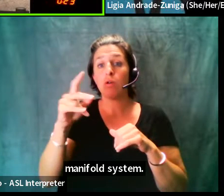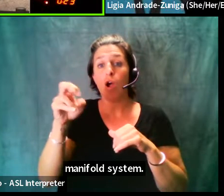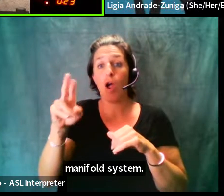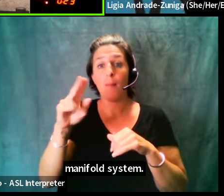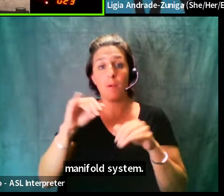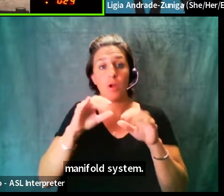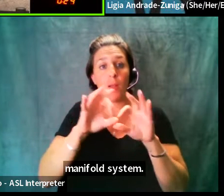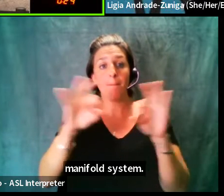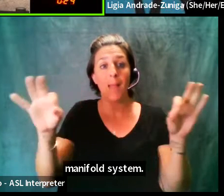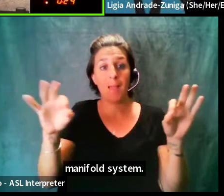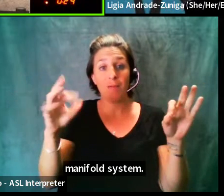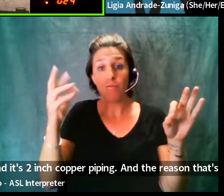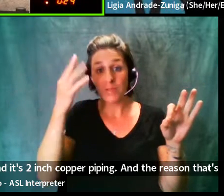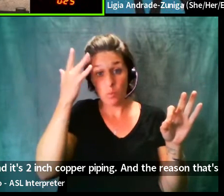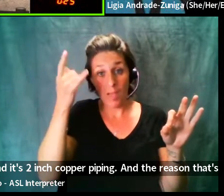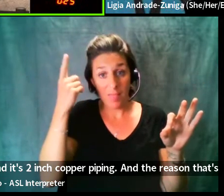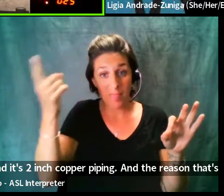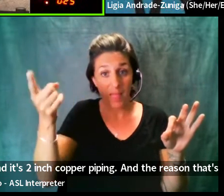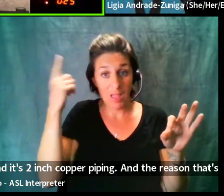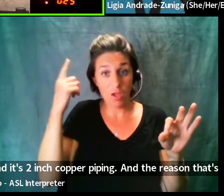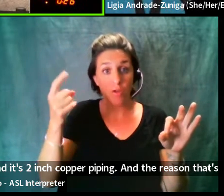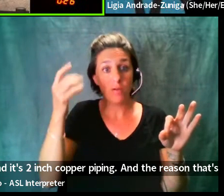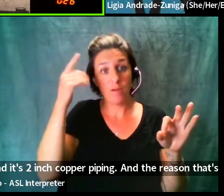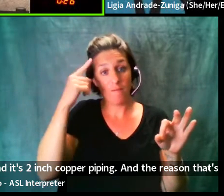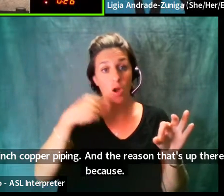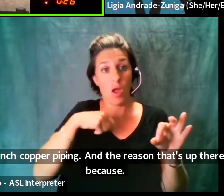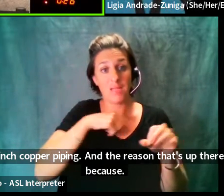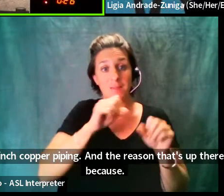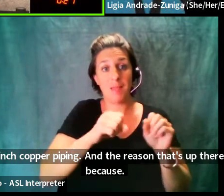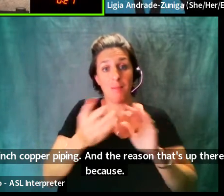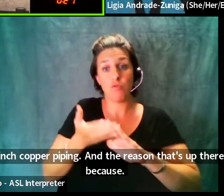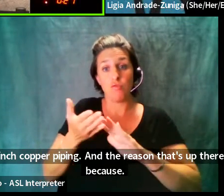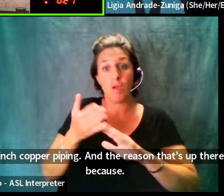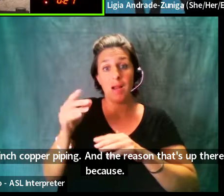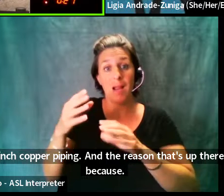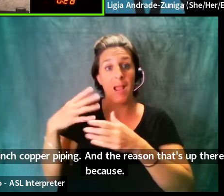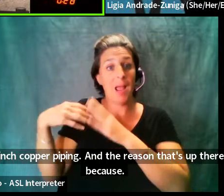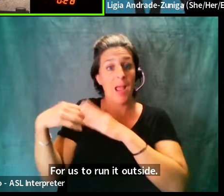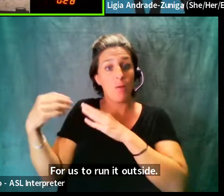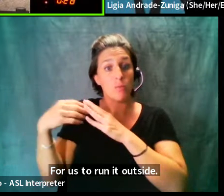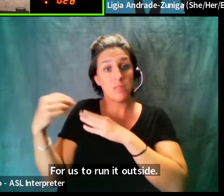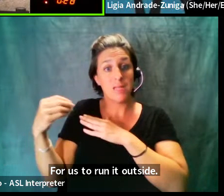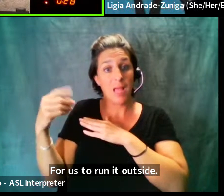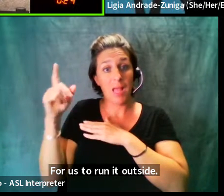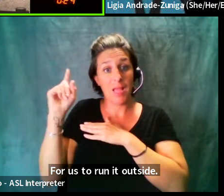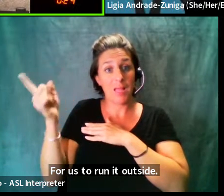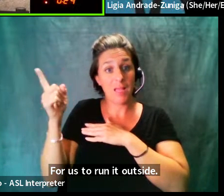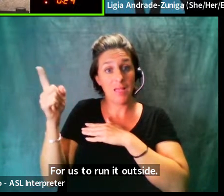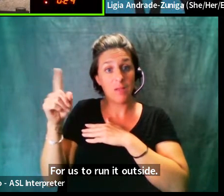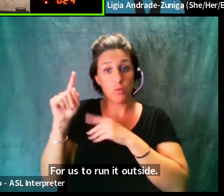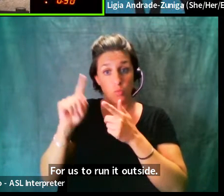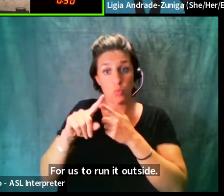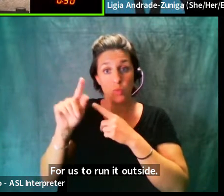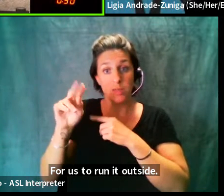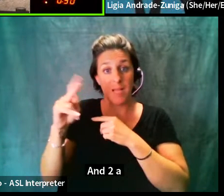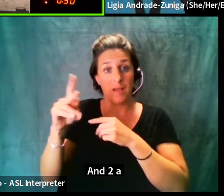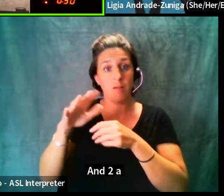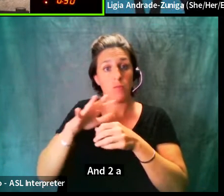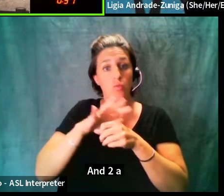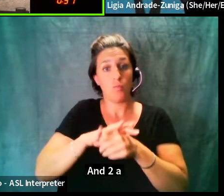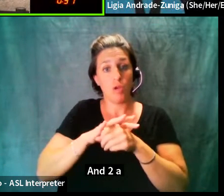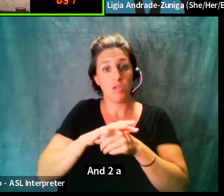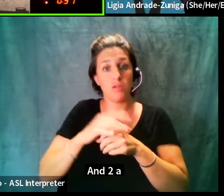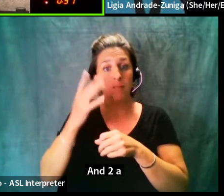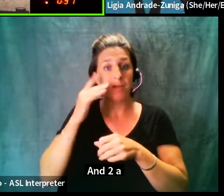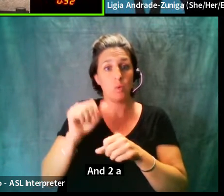the reason that's up there is because for us to run it outside and to a tank, a pressure, because it